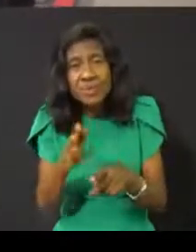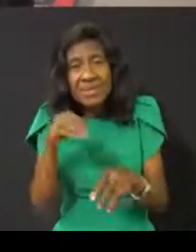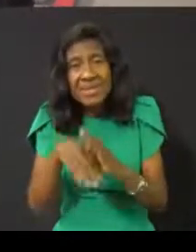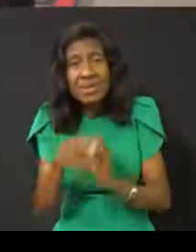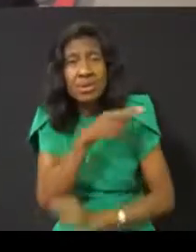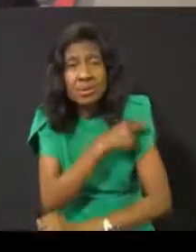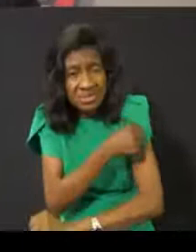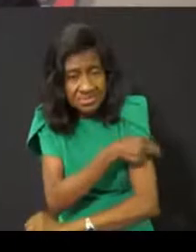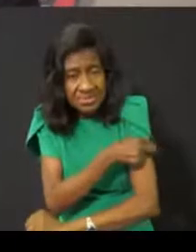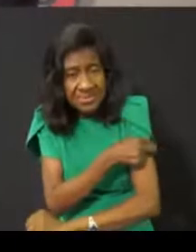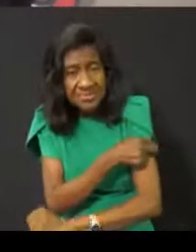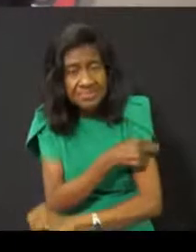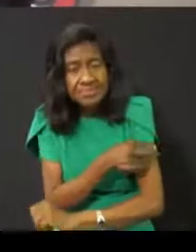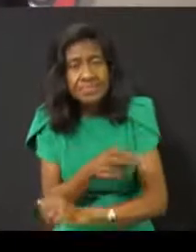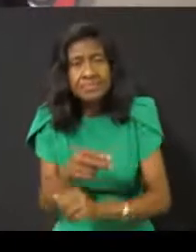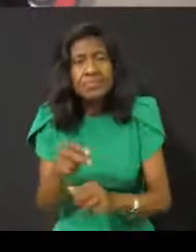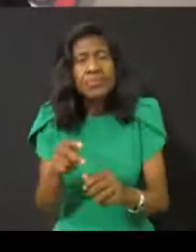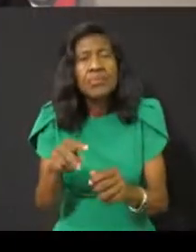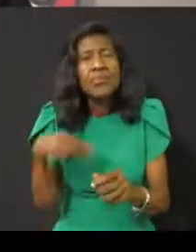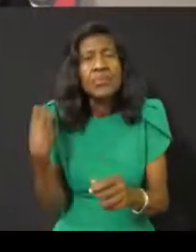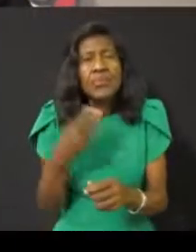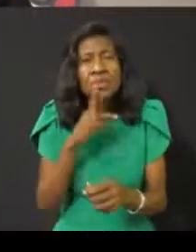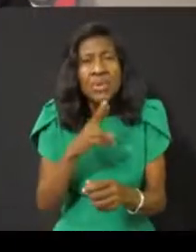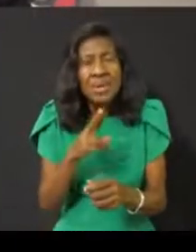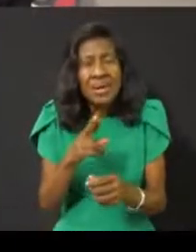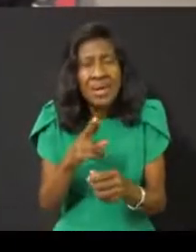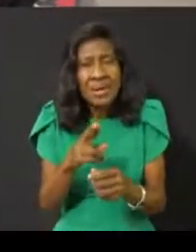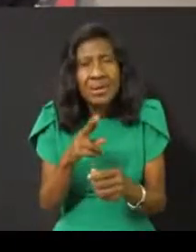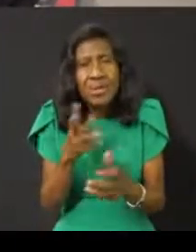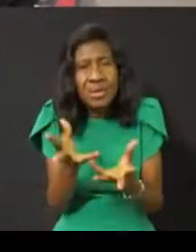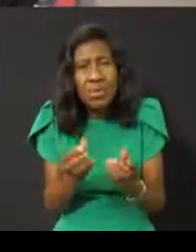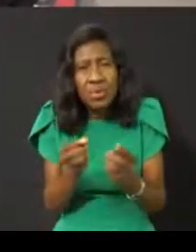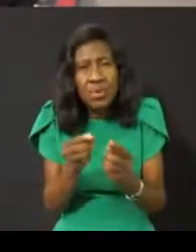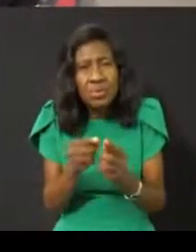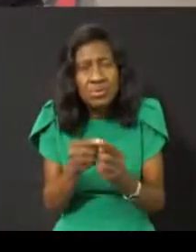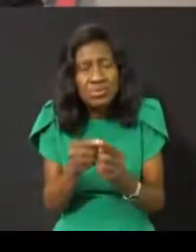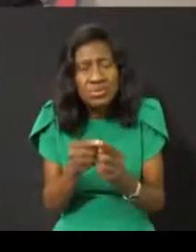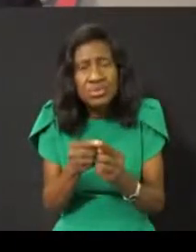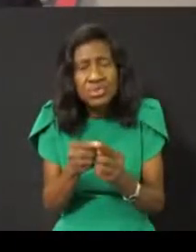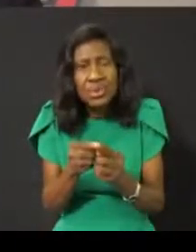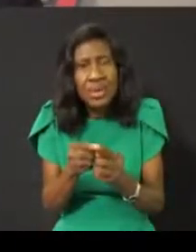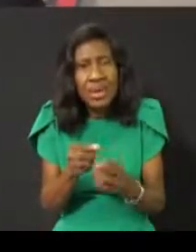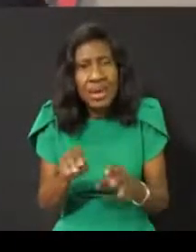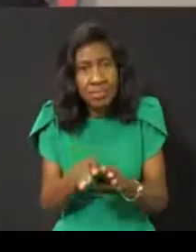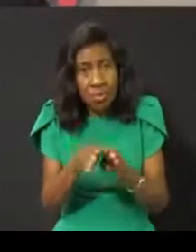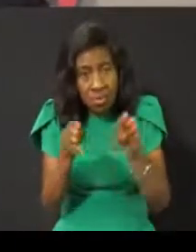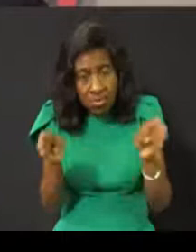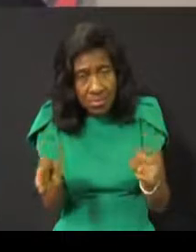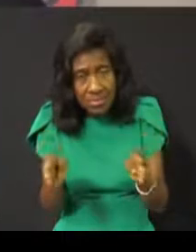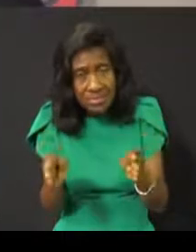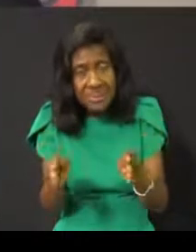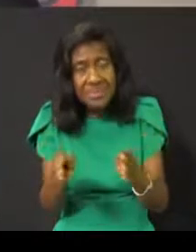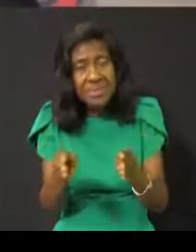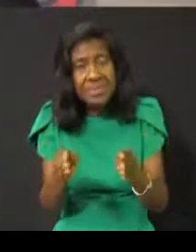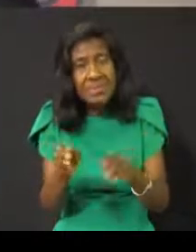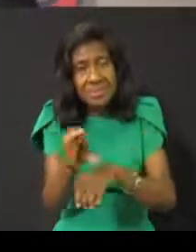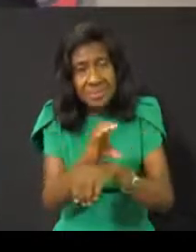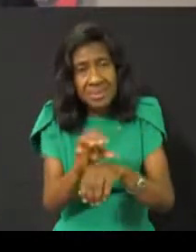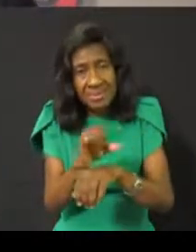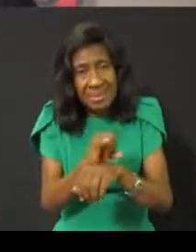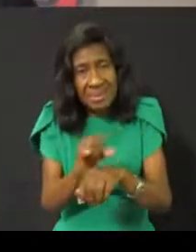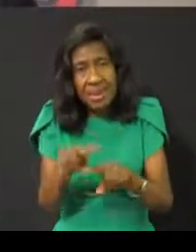committed to the reduction of restrictions to facilitate reopening, we have to protect